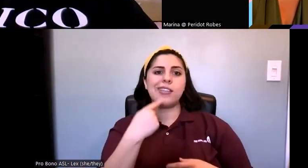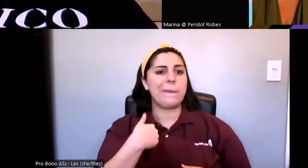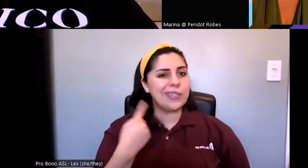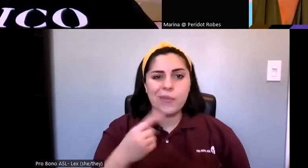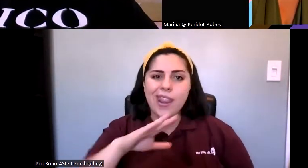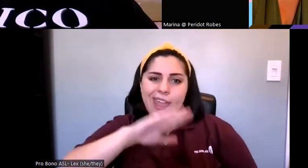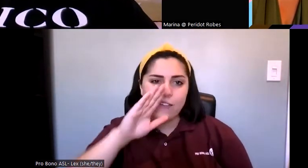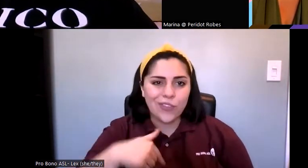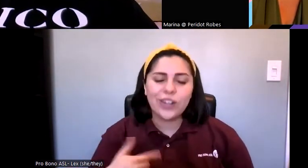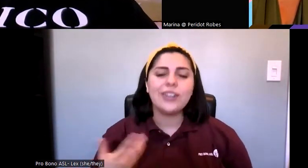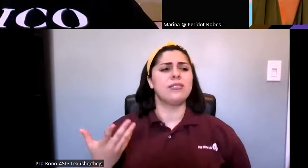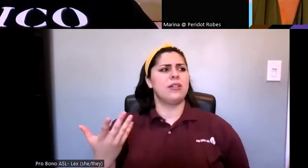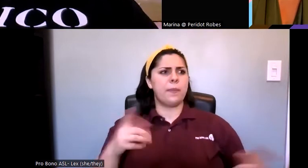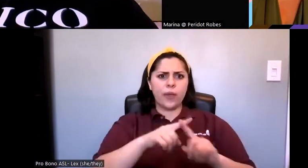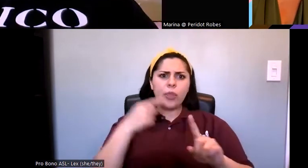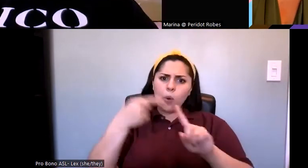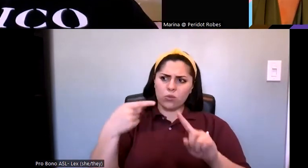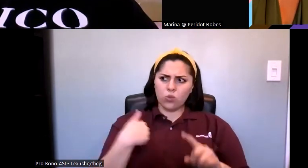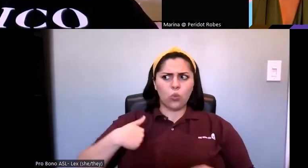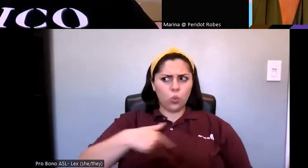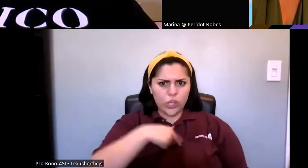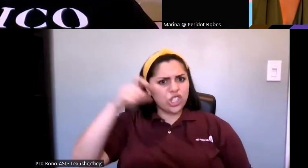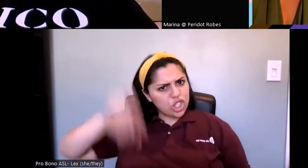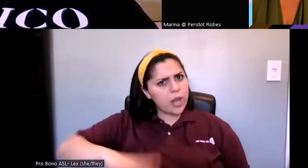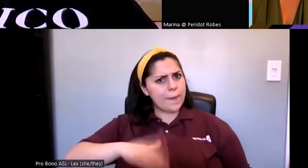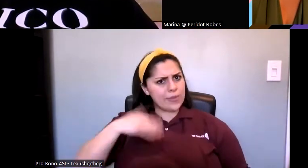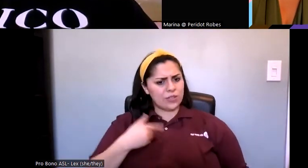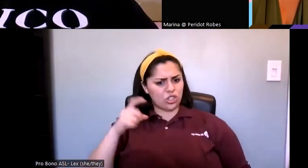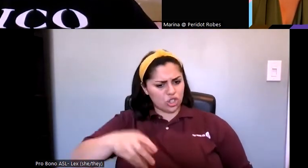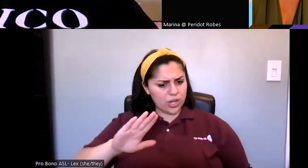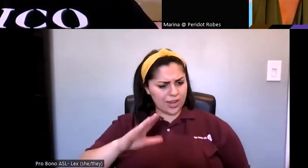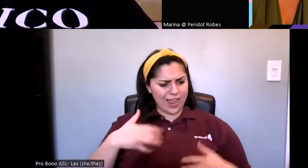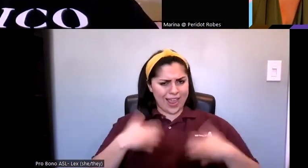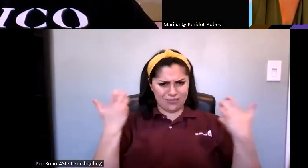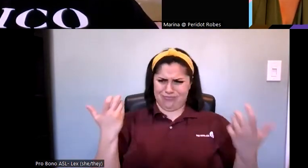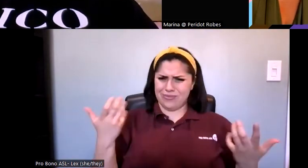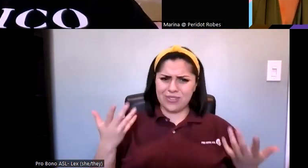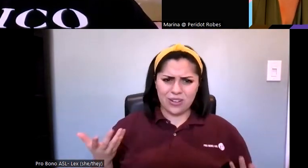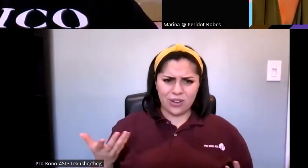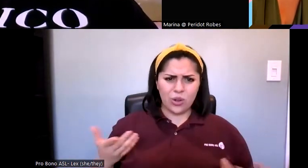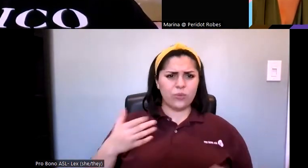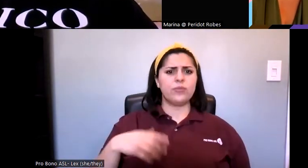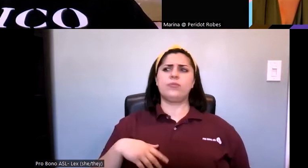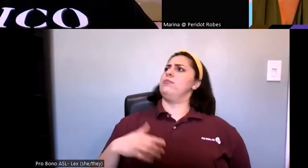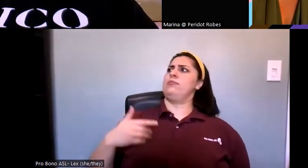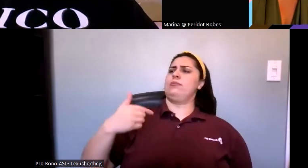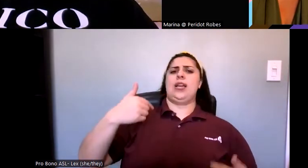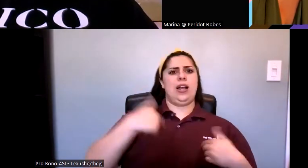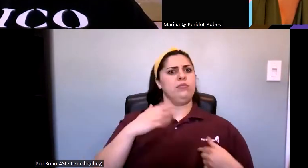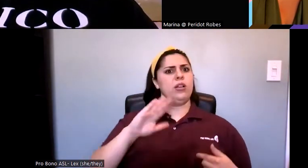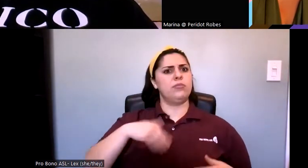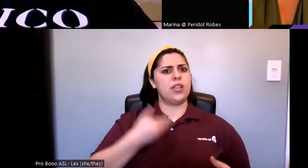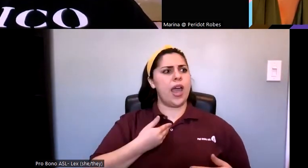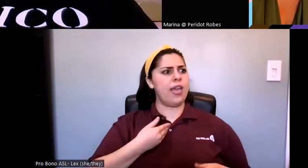be angry? I mean, what does it matter if me as a size, you know, 5X is boycotting a brand who only